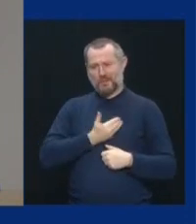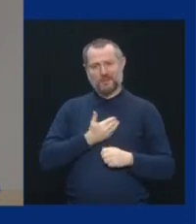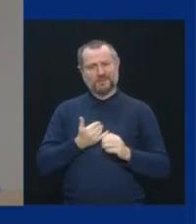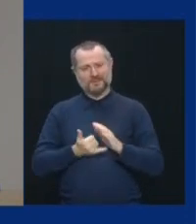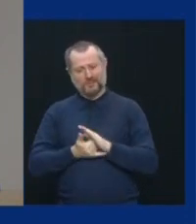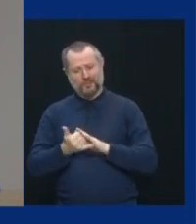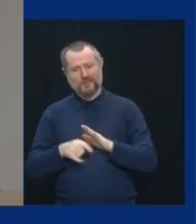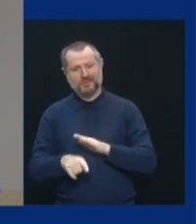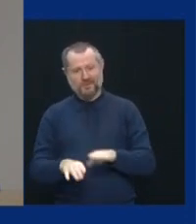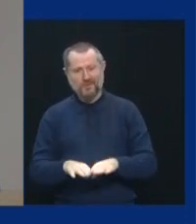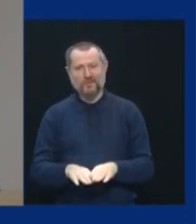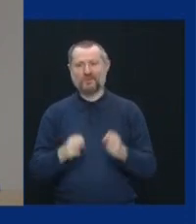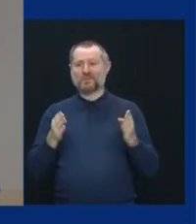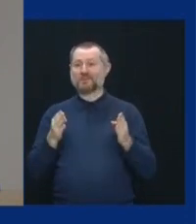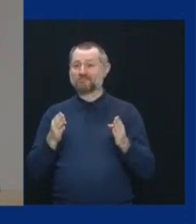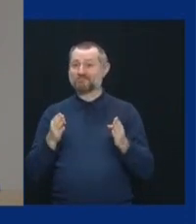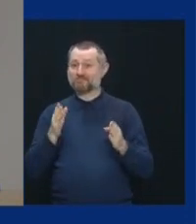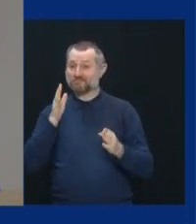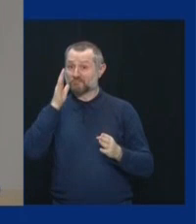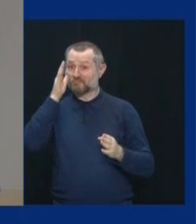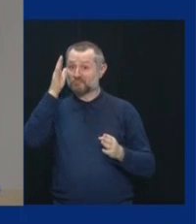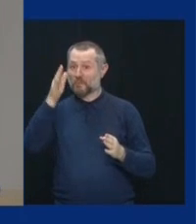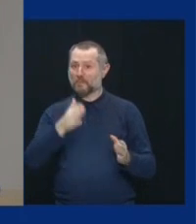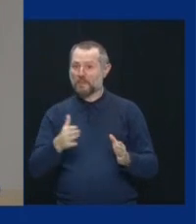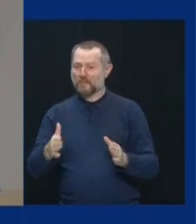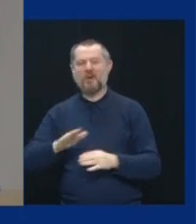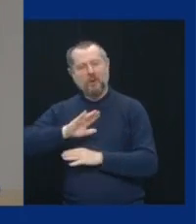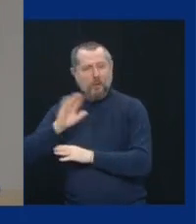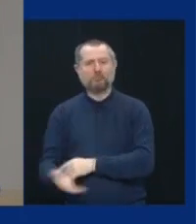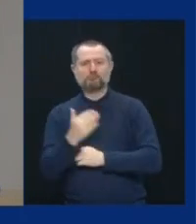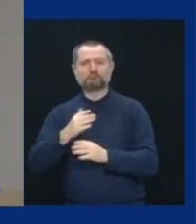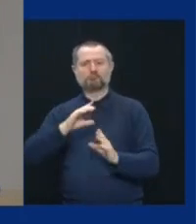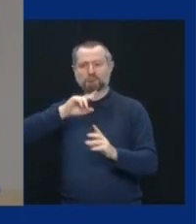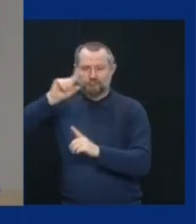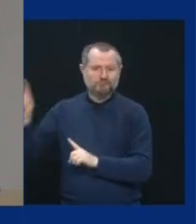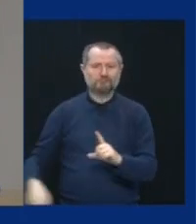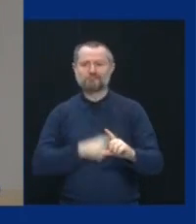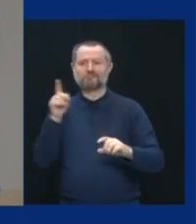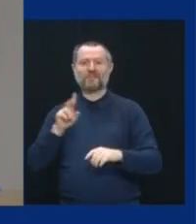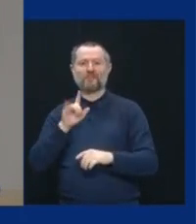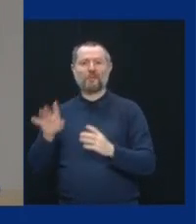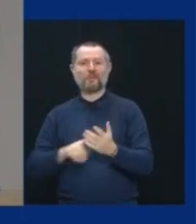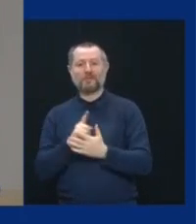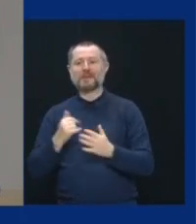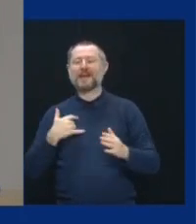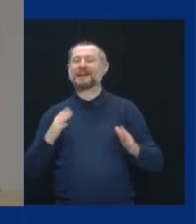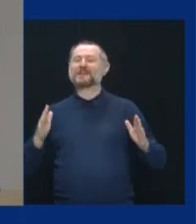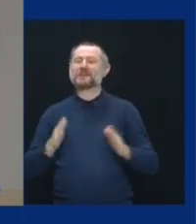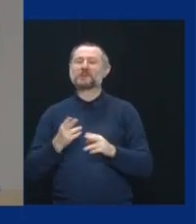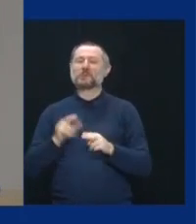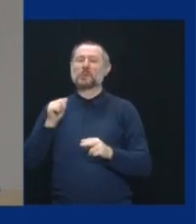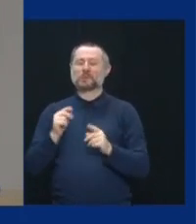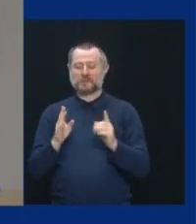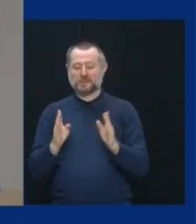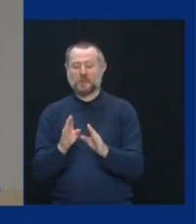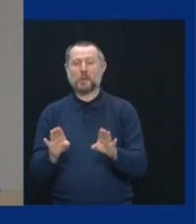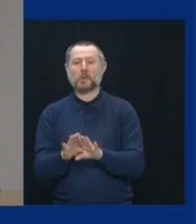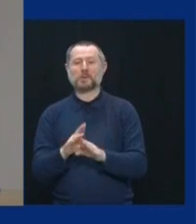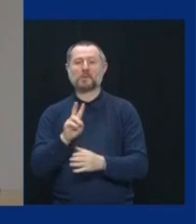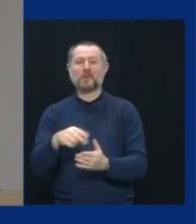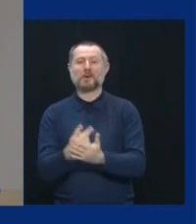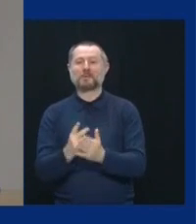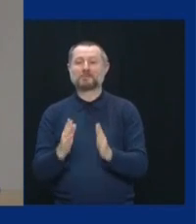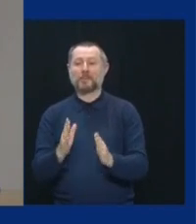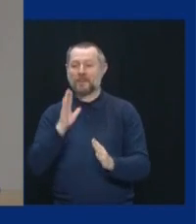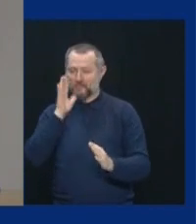overnight service. And we have determined that a shortened overnight closure is an appropriate step forward towards the return of around-the-clock service.